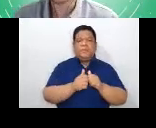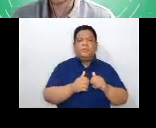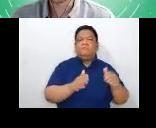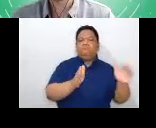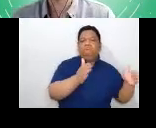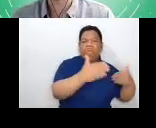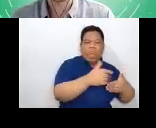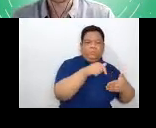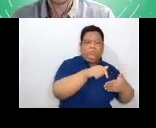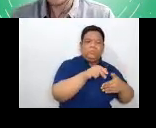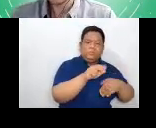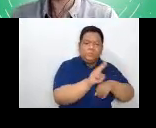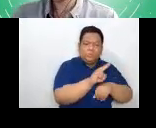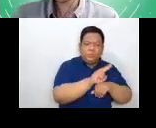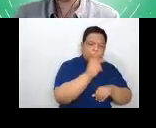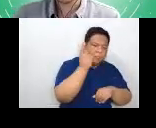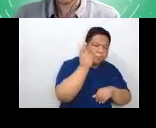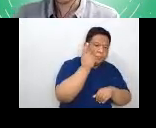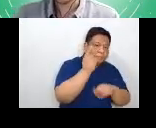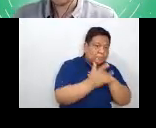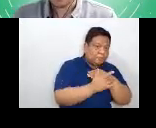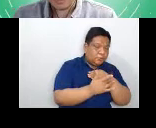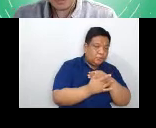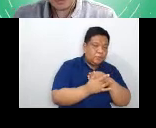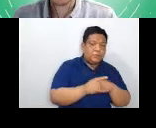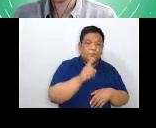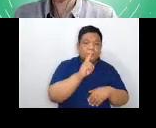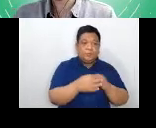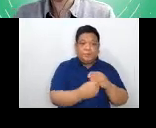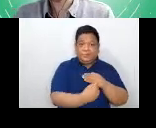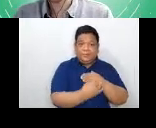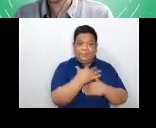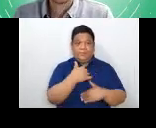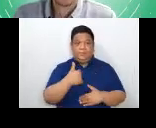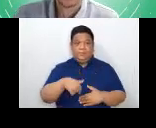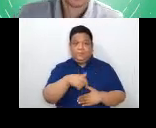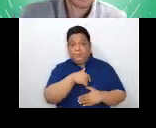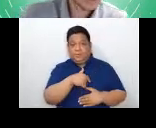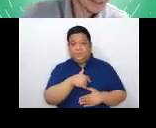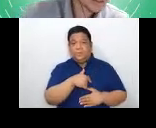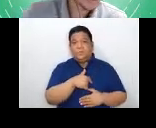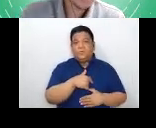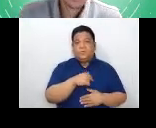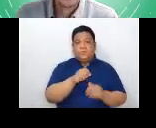and use these technologies. And the relevant ones that affect us, especially if we're in an institution like an academic institution,